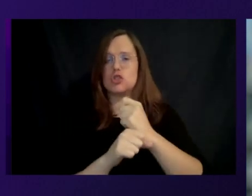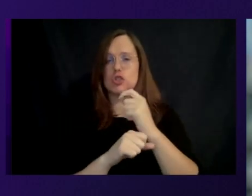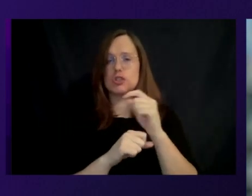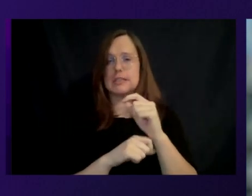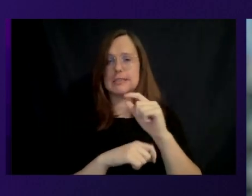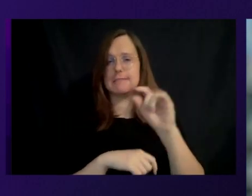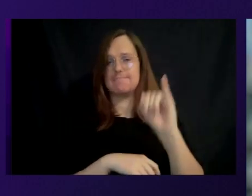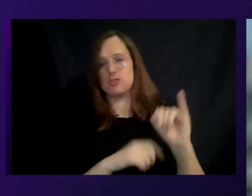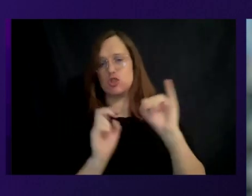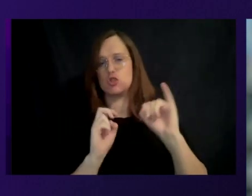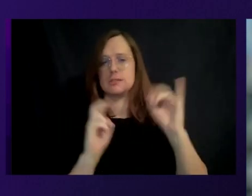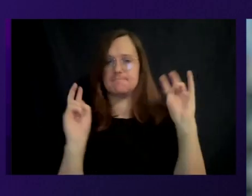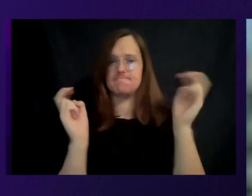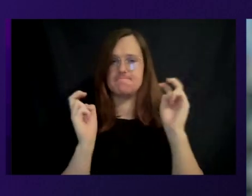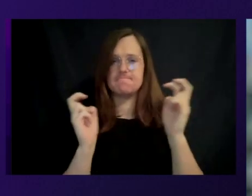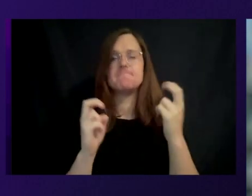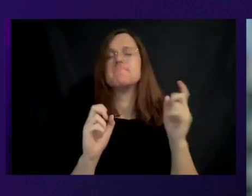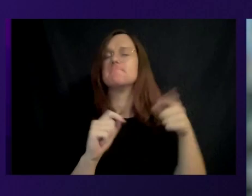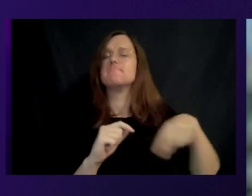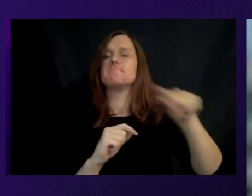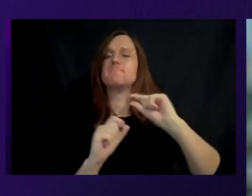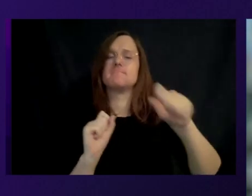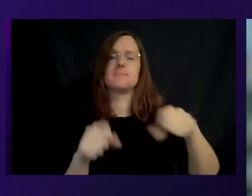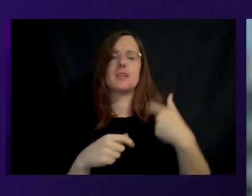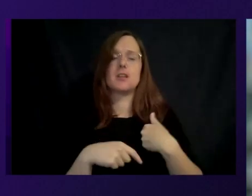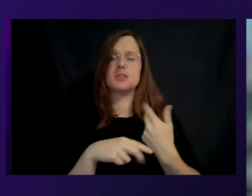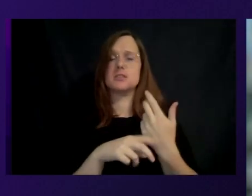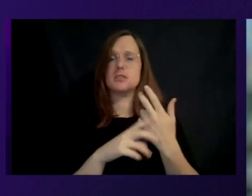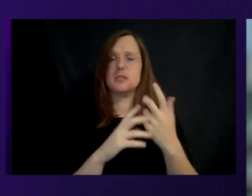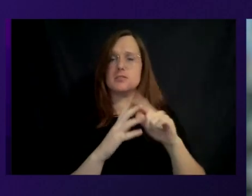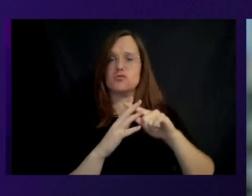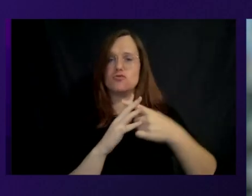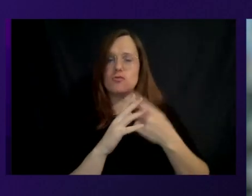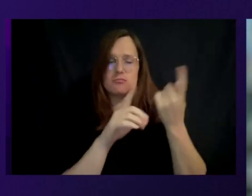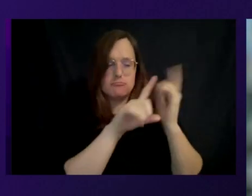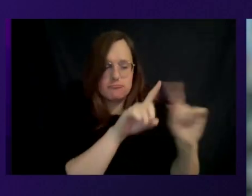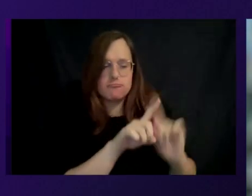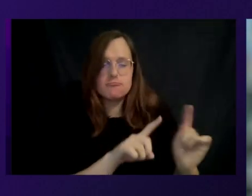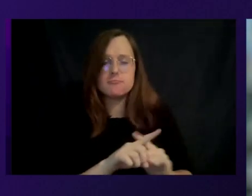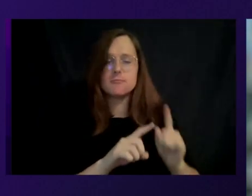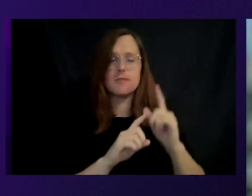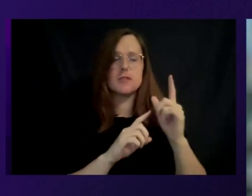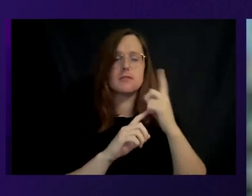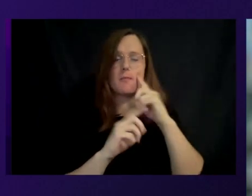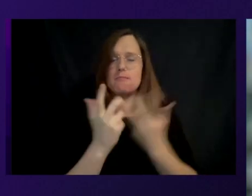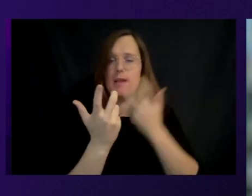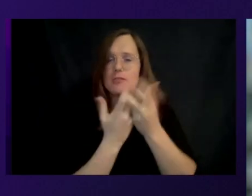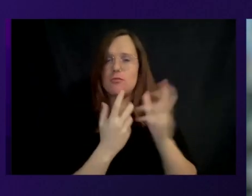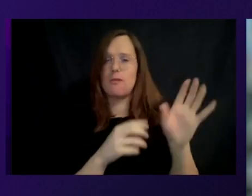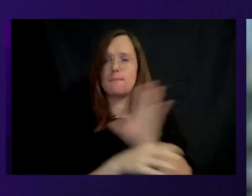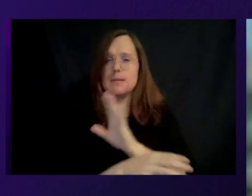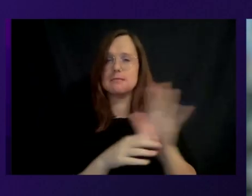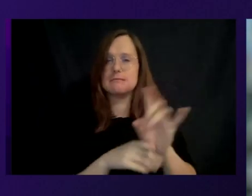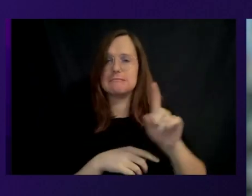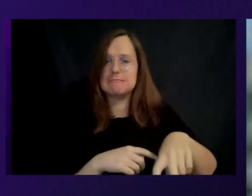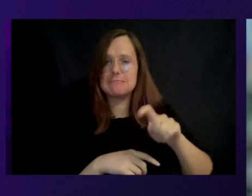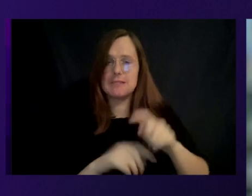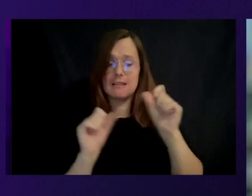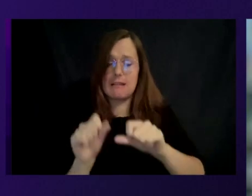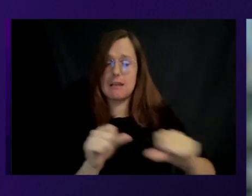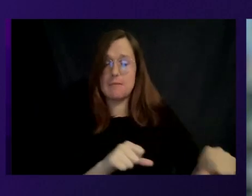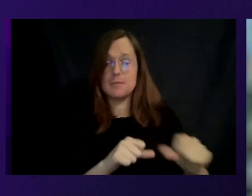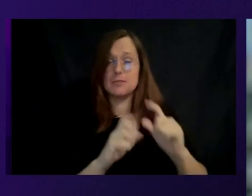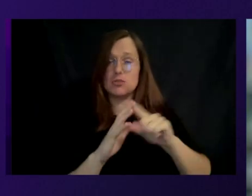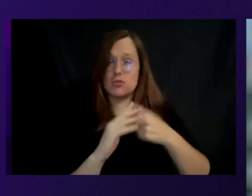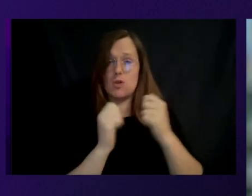create innovative solutions using AWS Nitro solutions to meet their business needs. These capabilities begin at the foundational